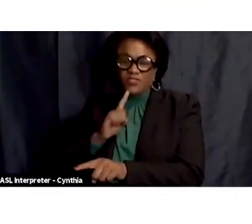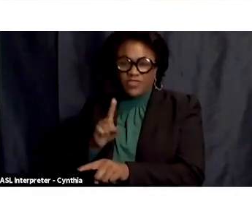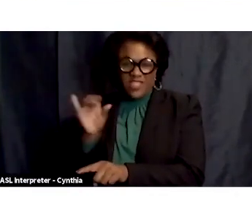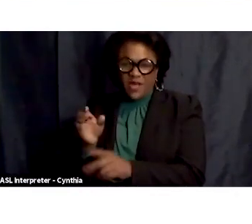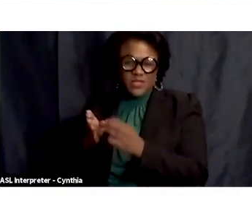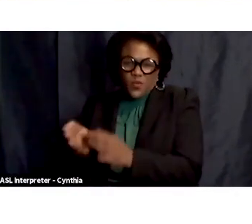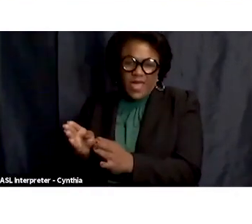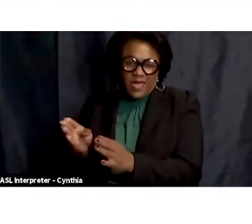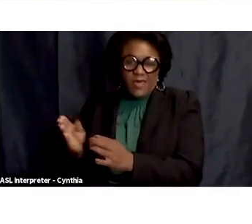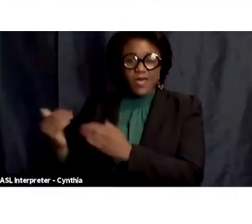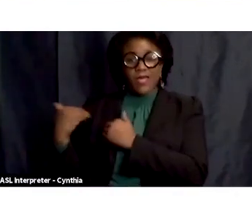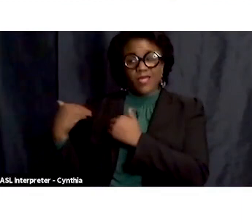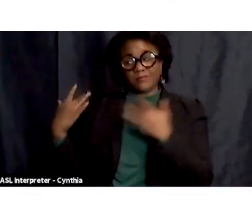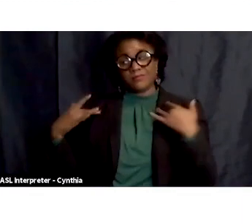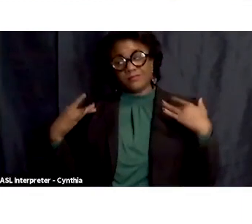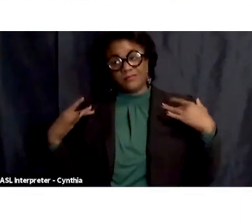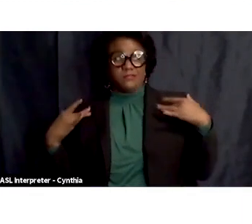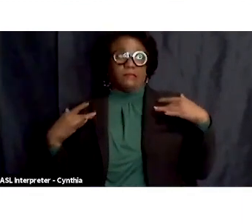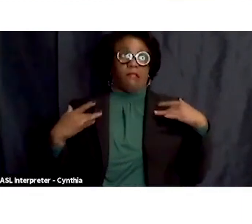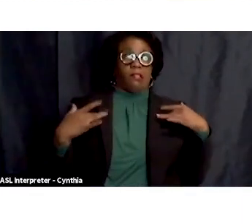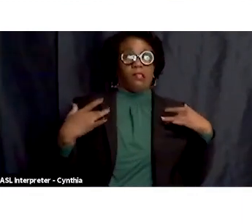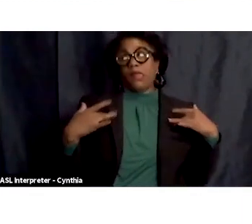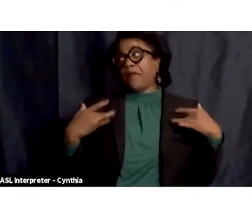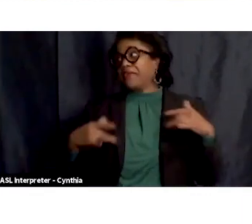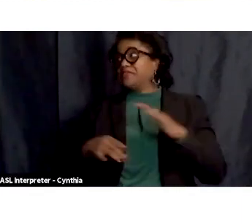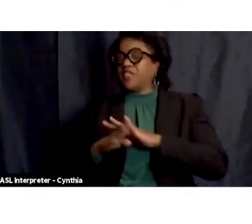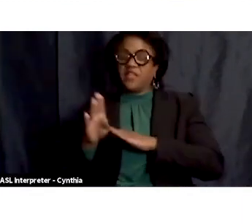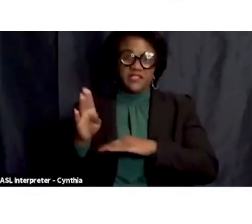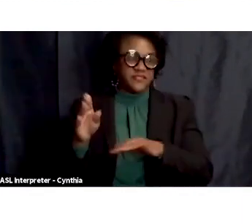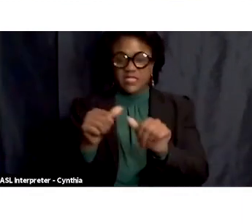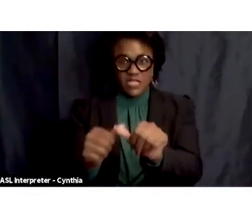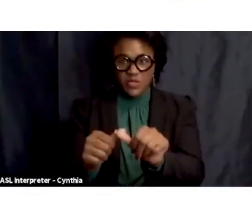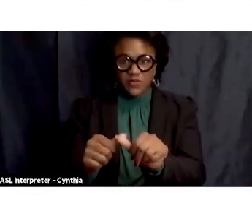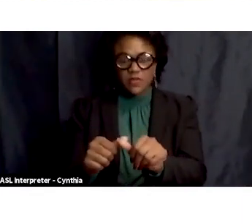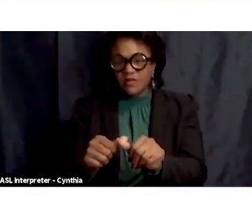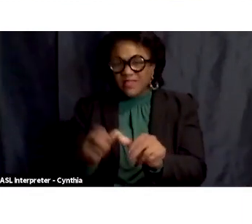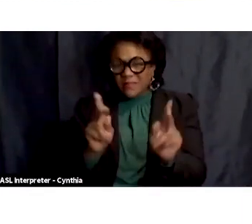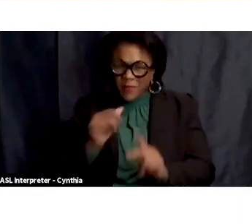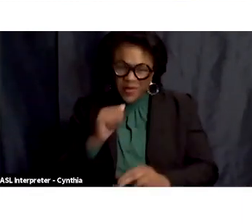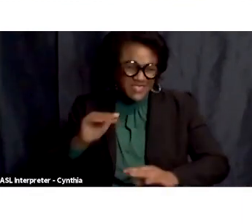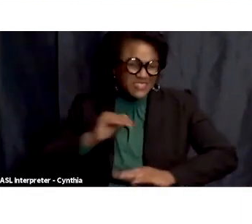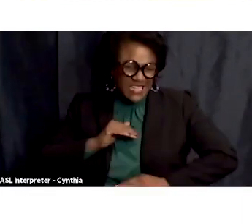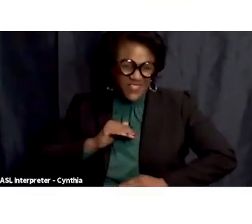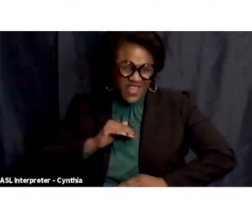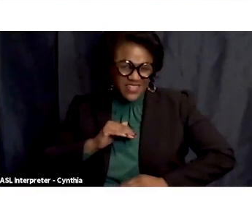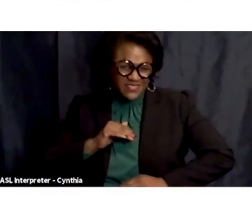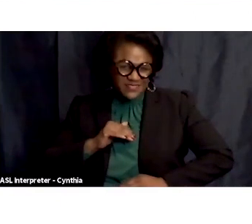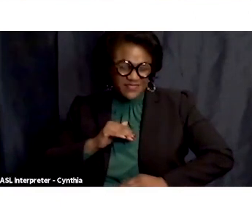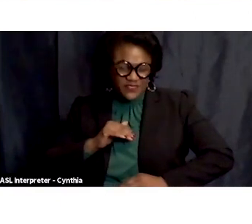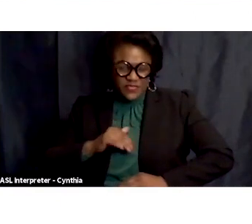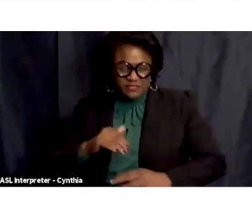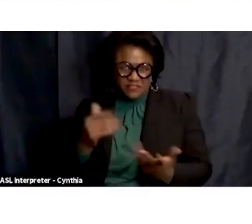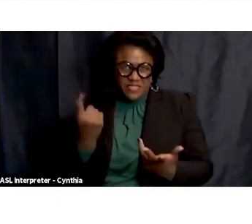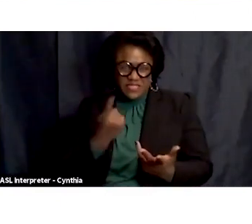avoid accountability and just keep going on. I don't think a lot of people feel satisfied after this movement, and it's something